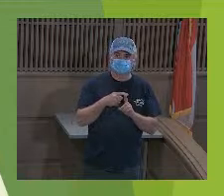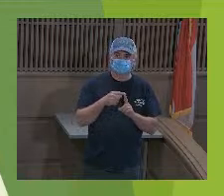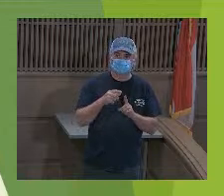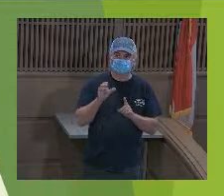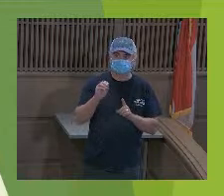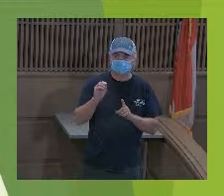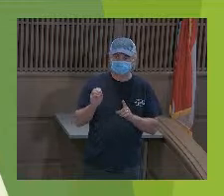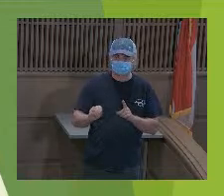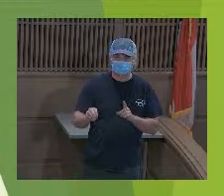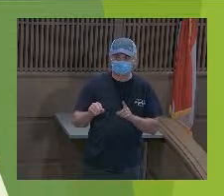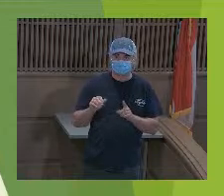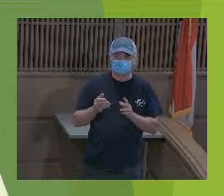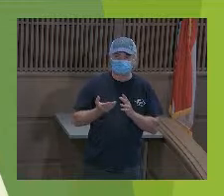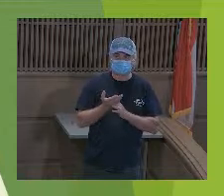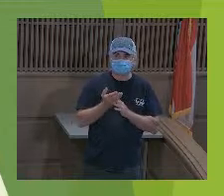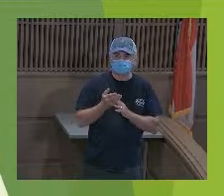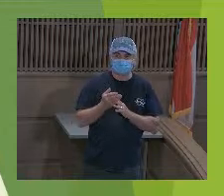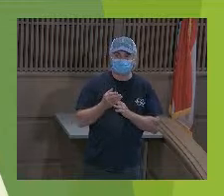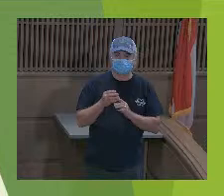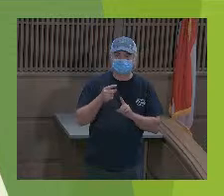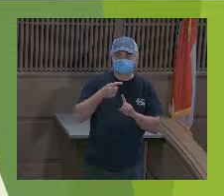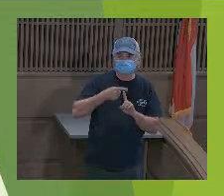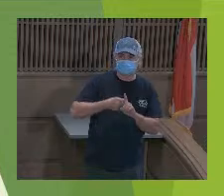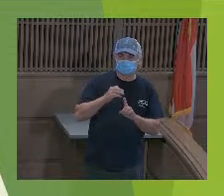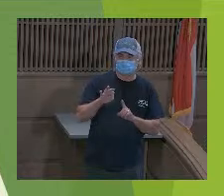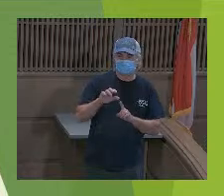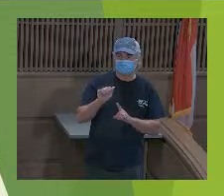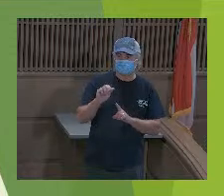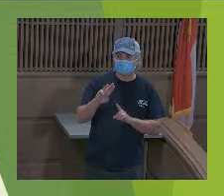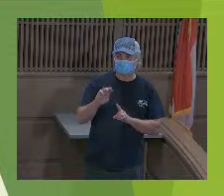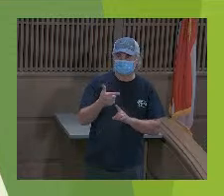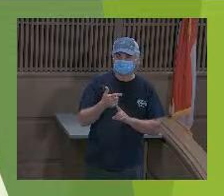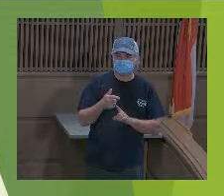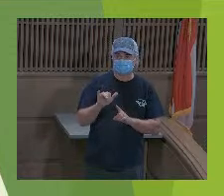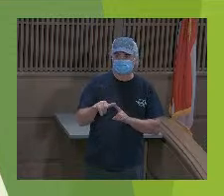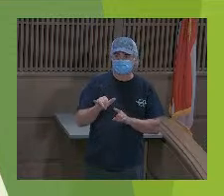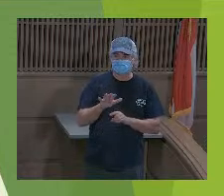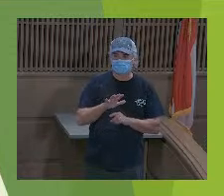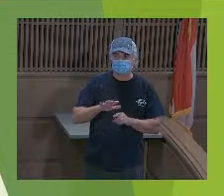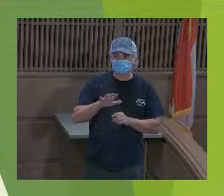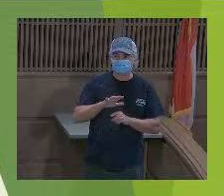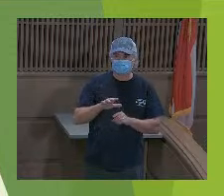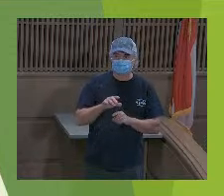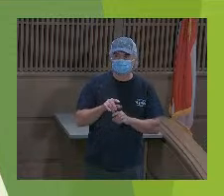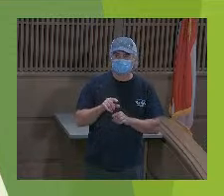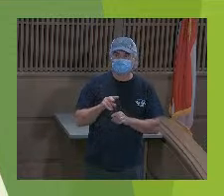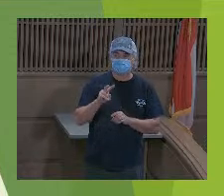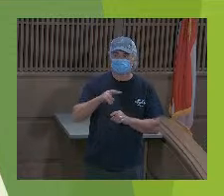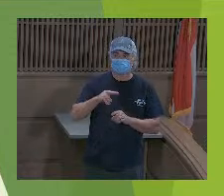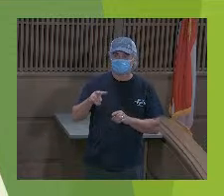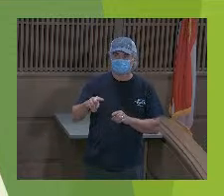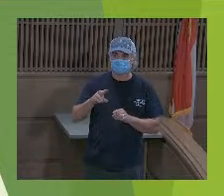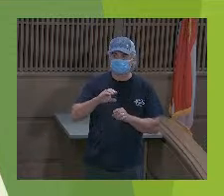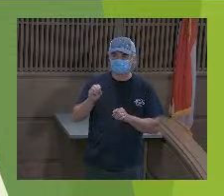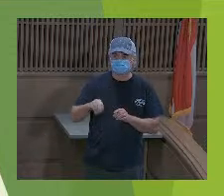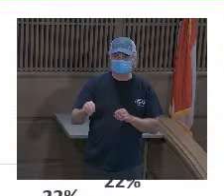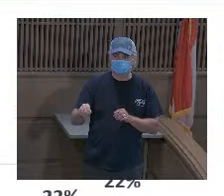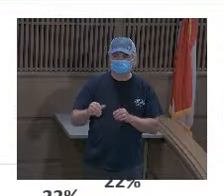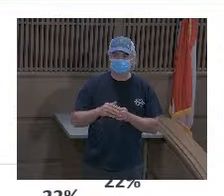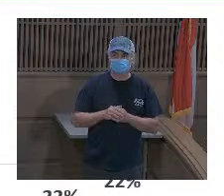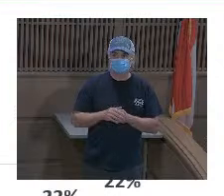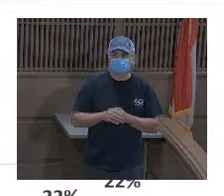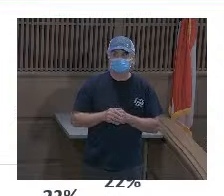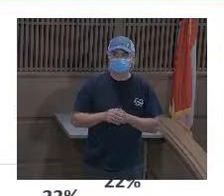throughout the month of August was right around 22%. And what we have seen in the last reporting period is